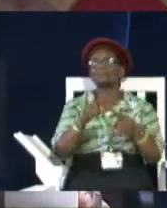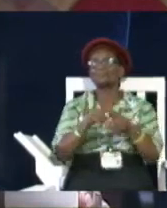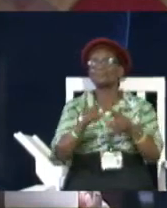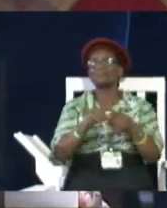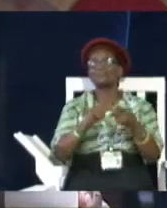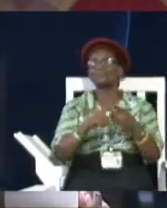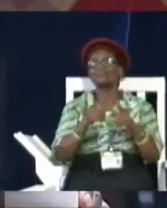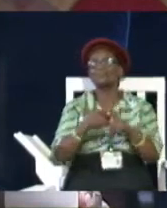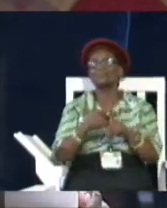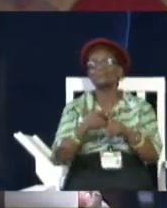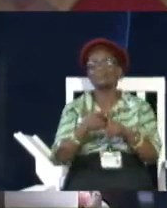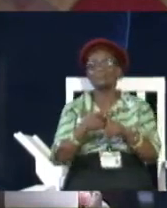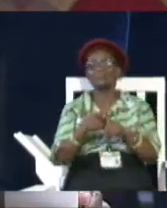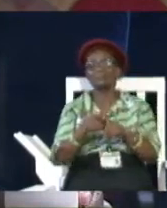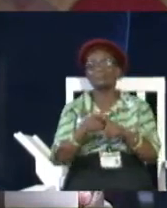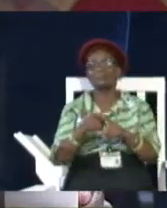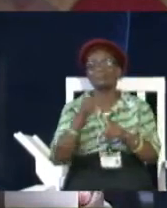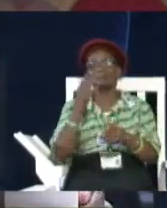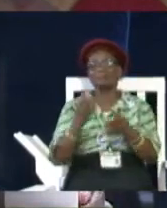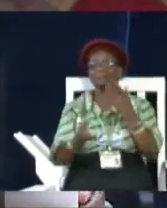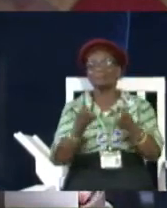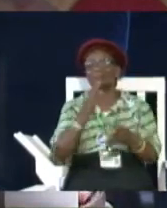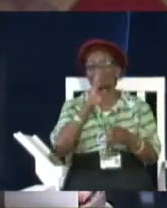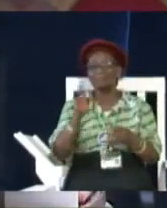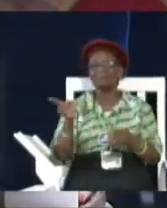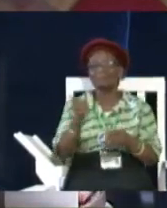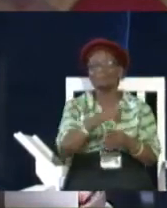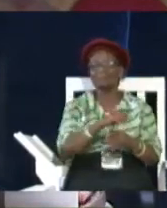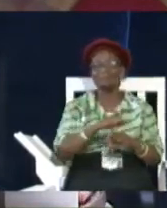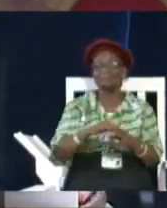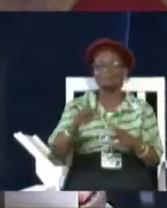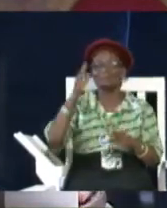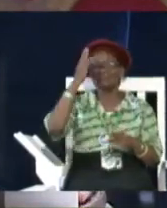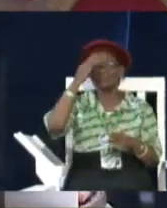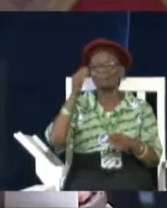Friend, maybe you don't know that